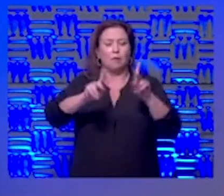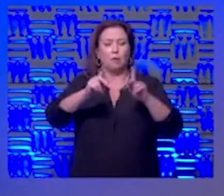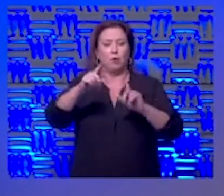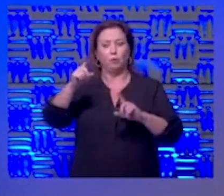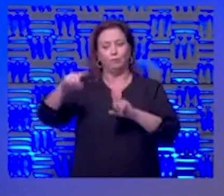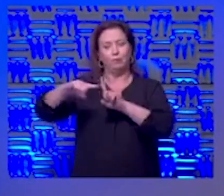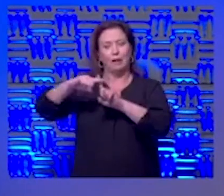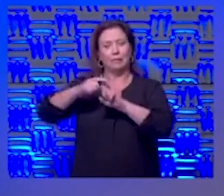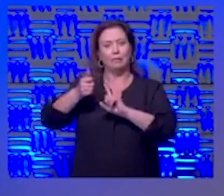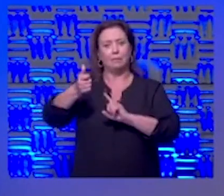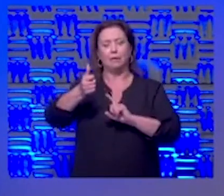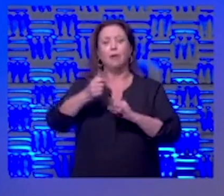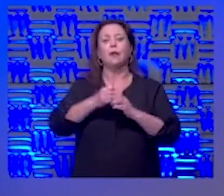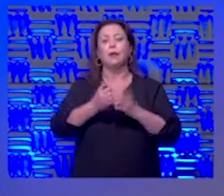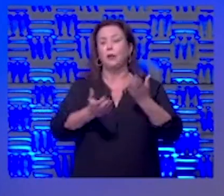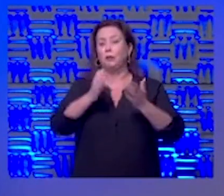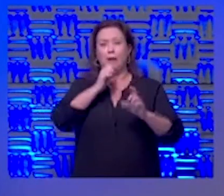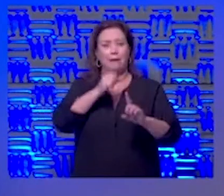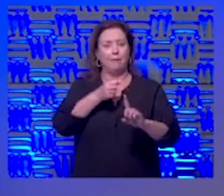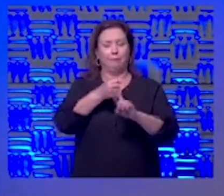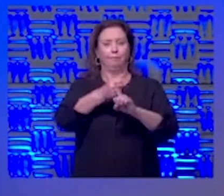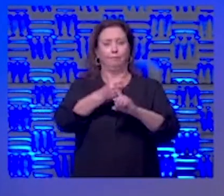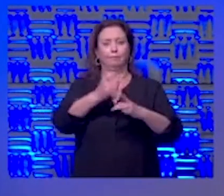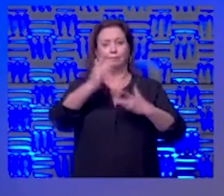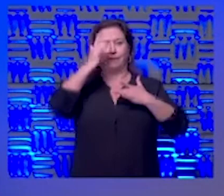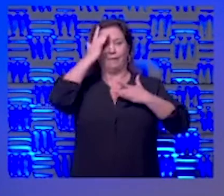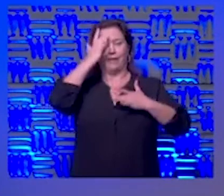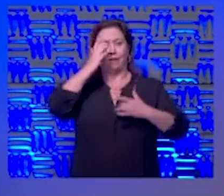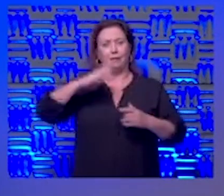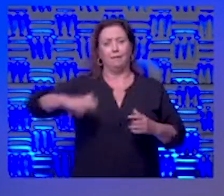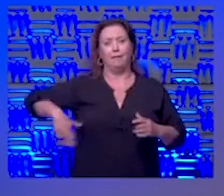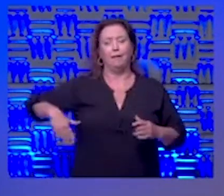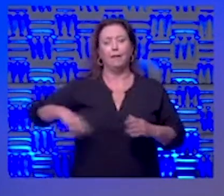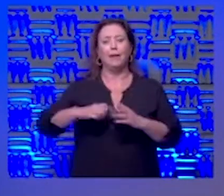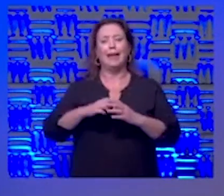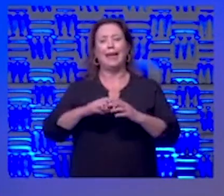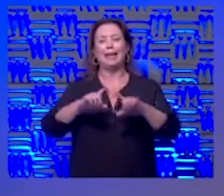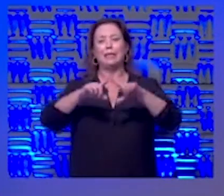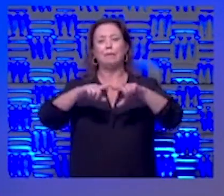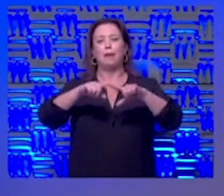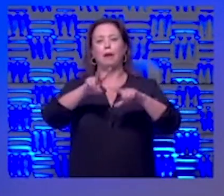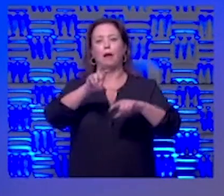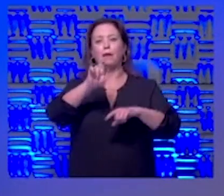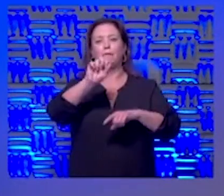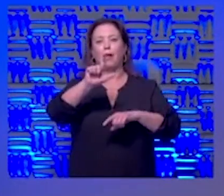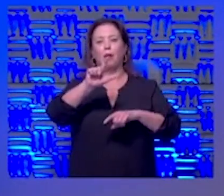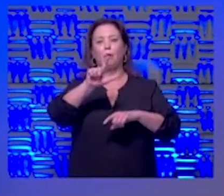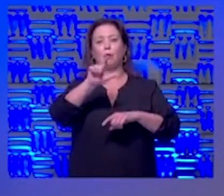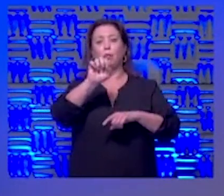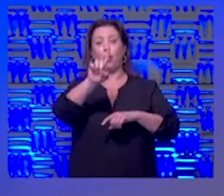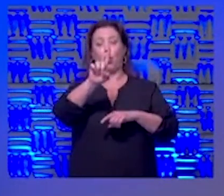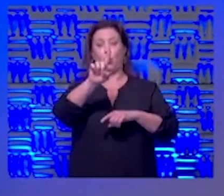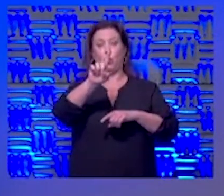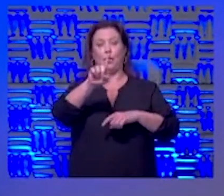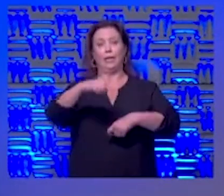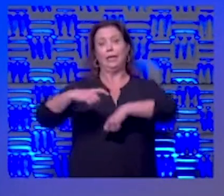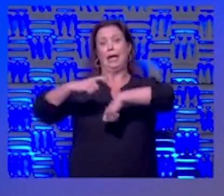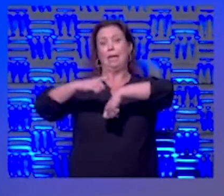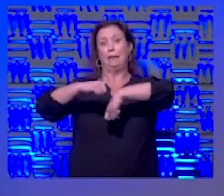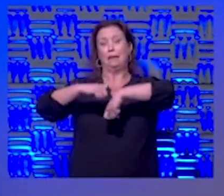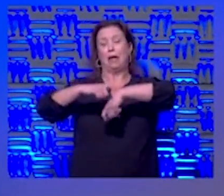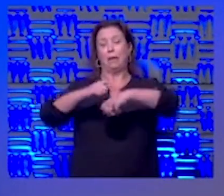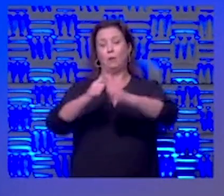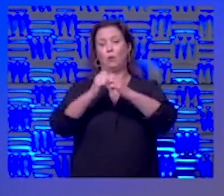infection yet after exposure. That can depend on the amount of viral load and the time that you're with